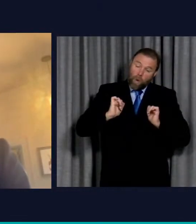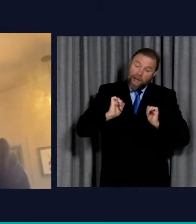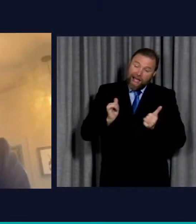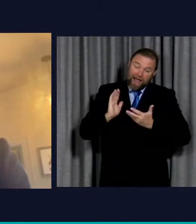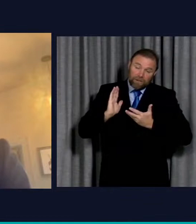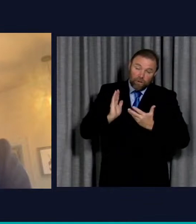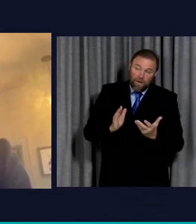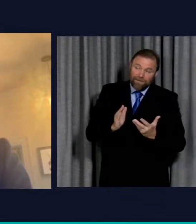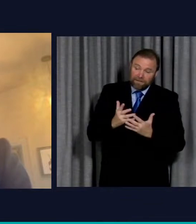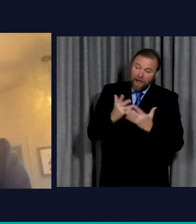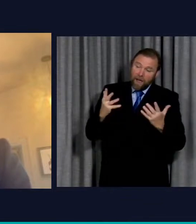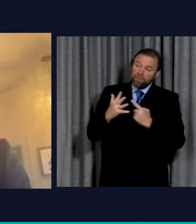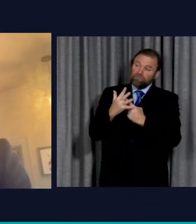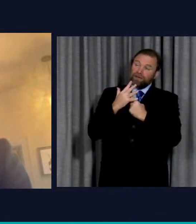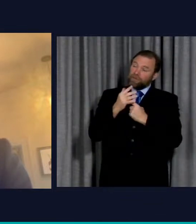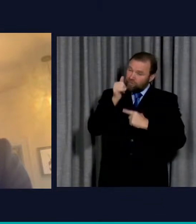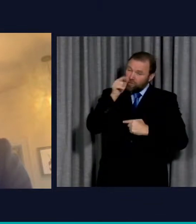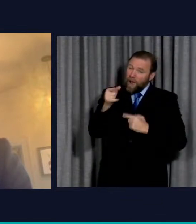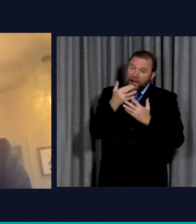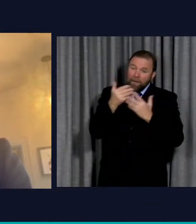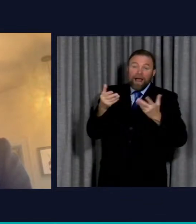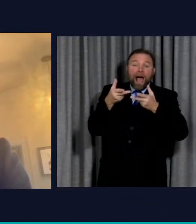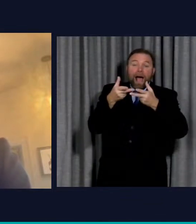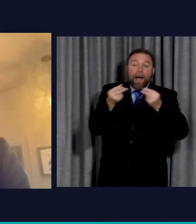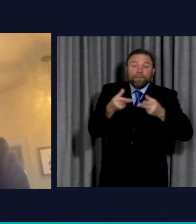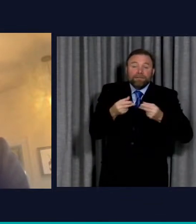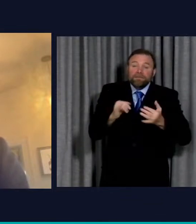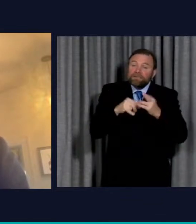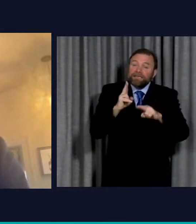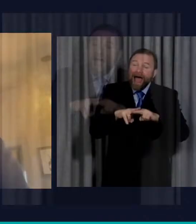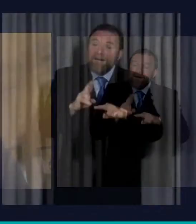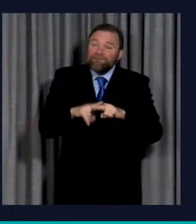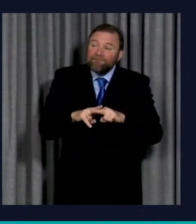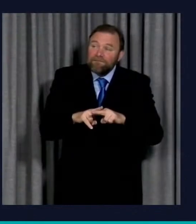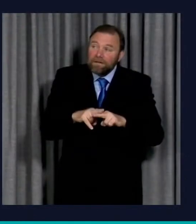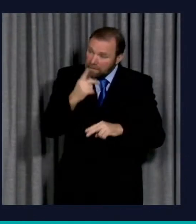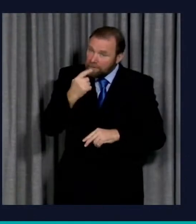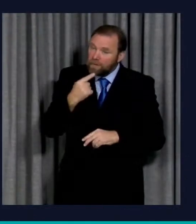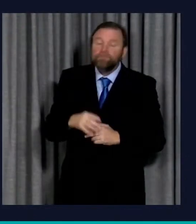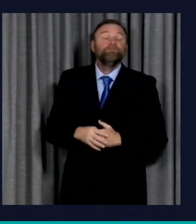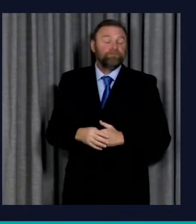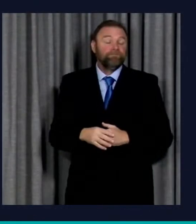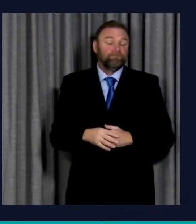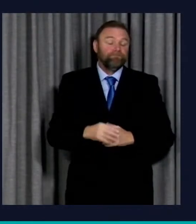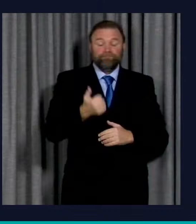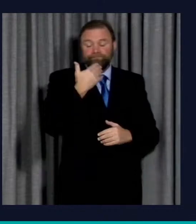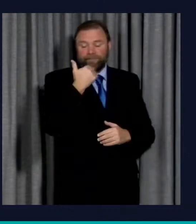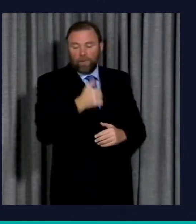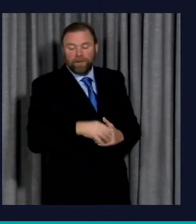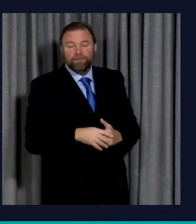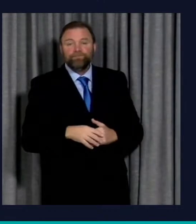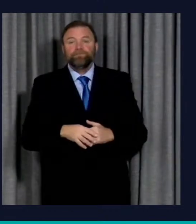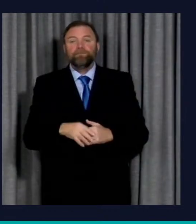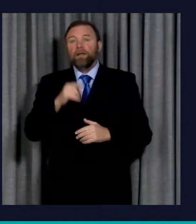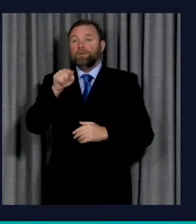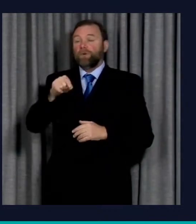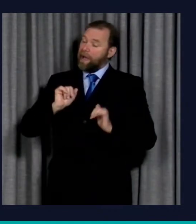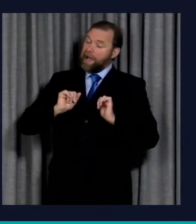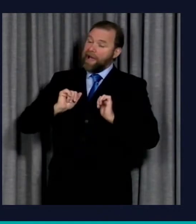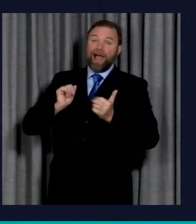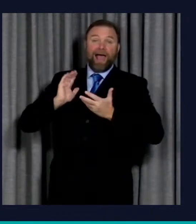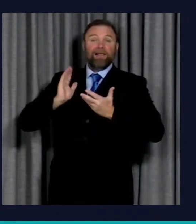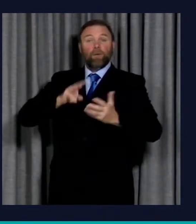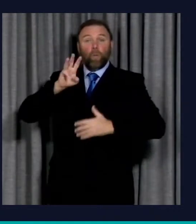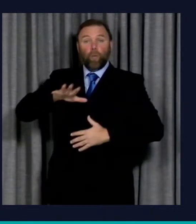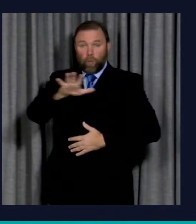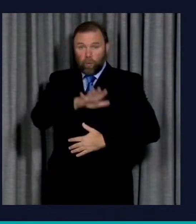you tell us how many absences there are in hospitals within staff? Sure, thank you. So the health service in Wales, as in the rest